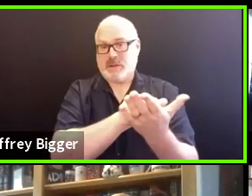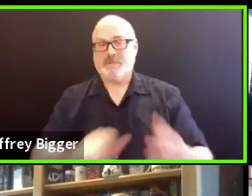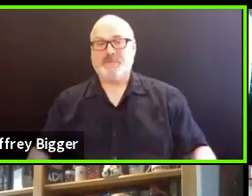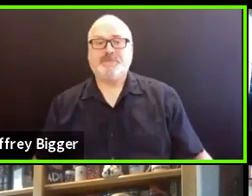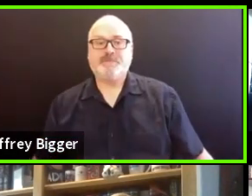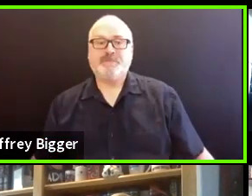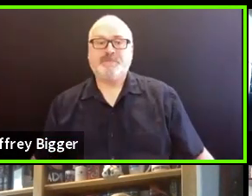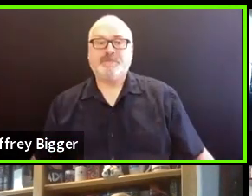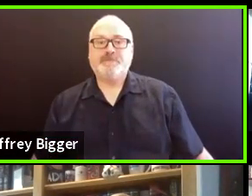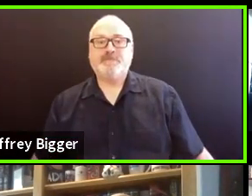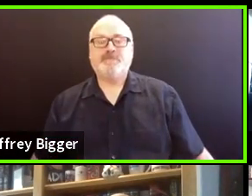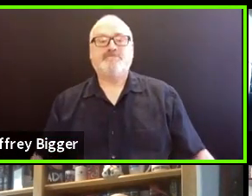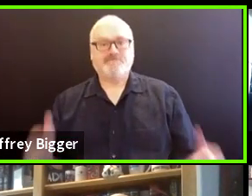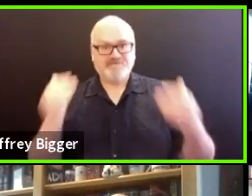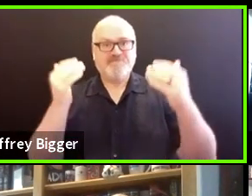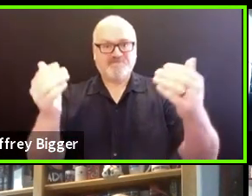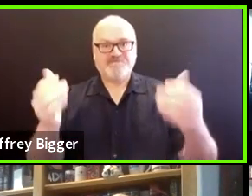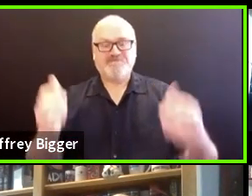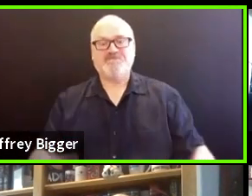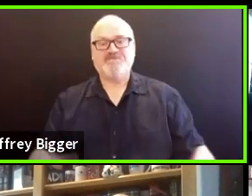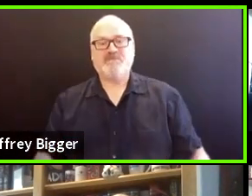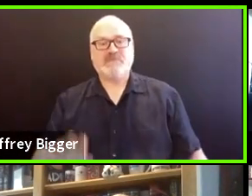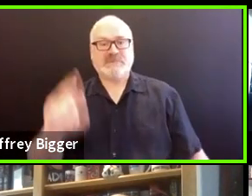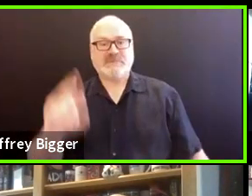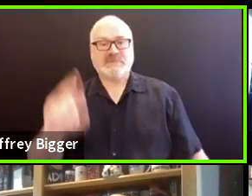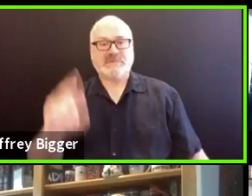So moved. Second.